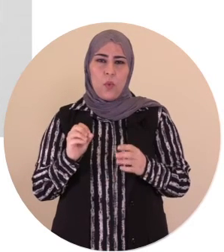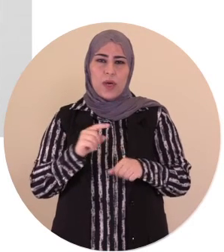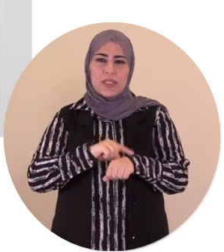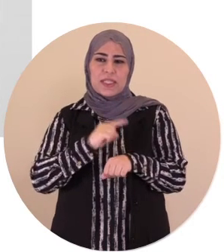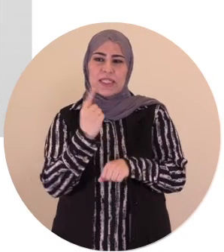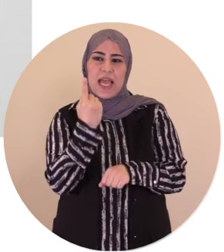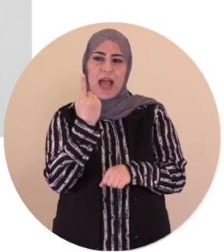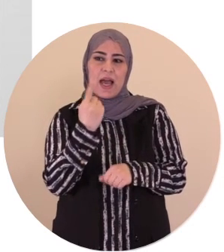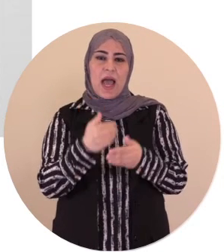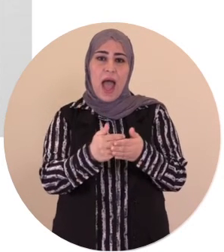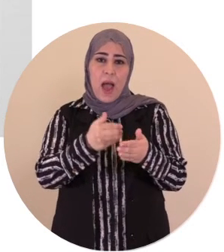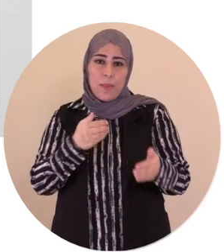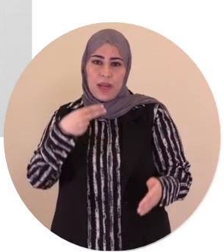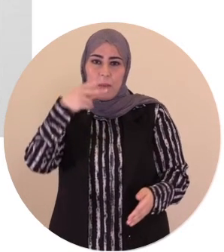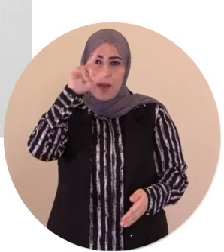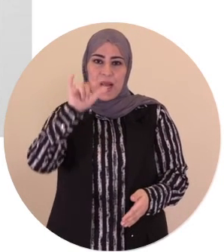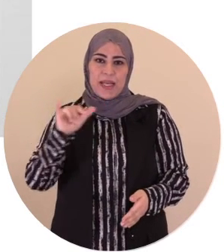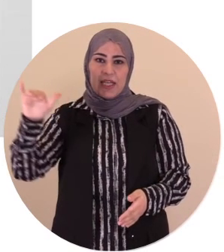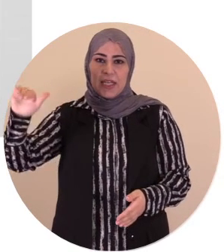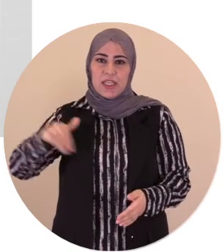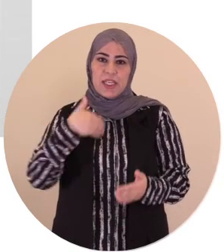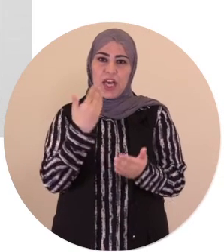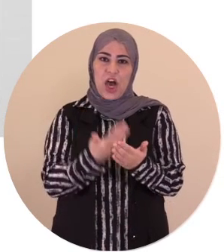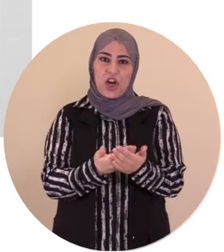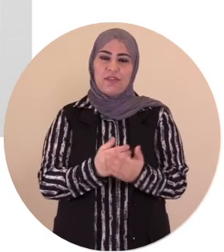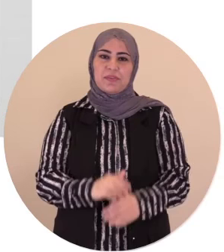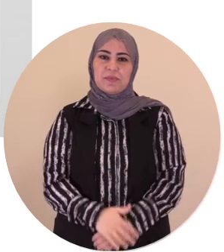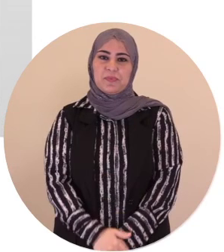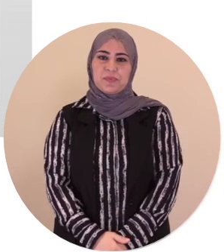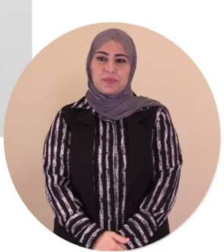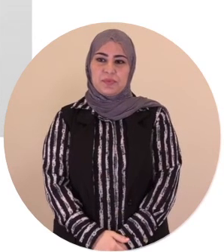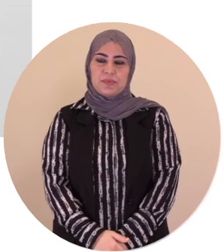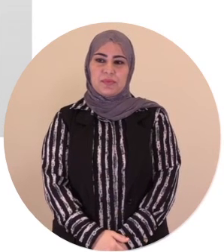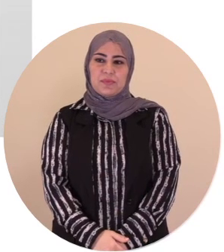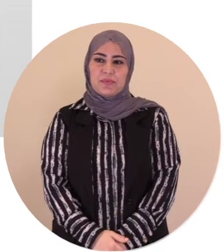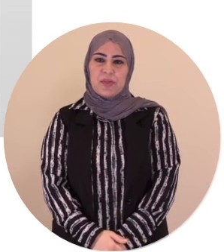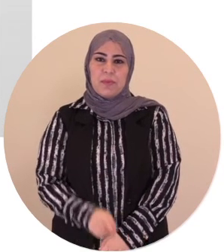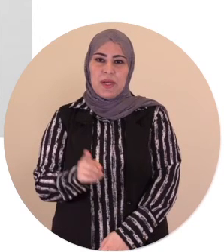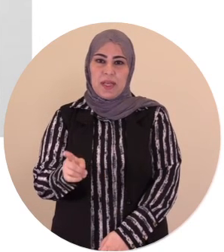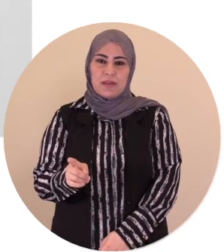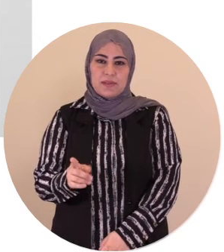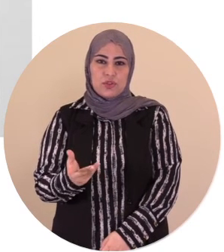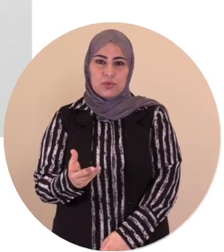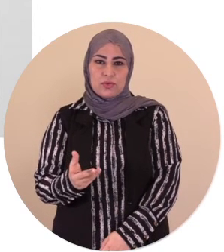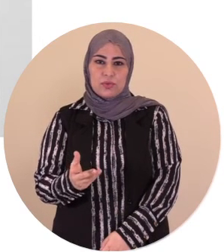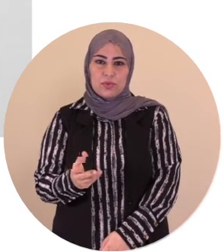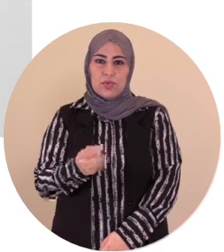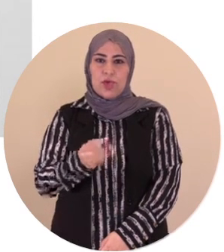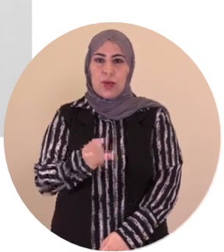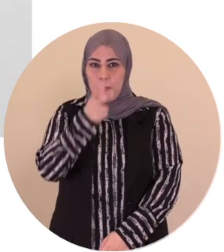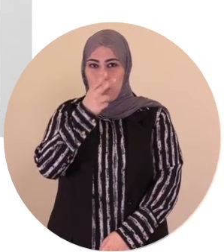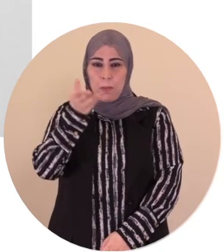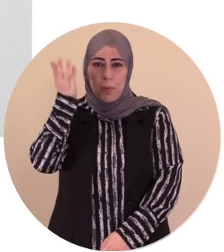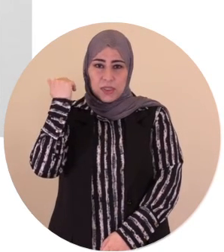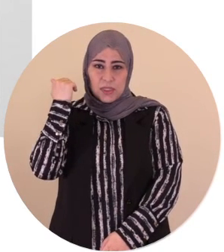had been talking, it's because the duration of the event took place for a certain period of time. How do I